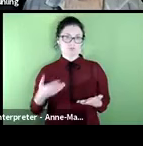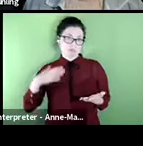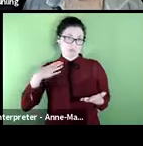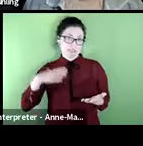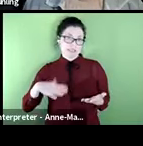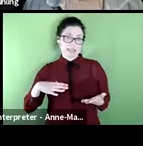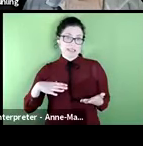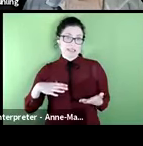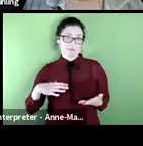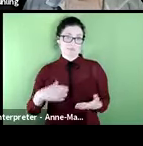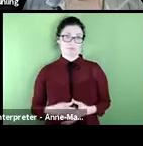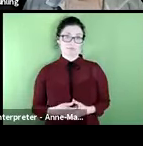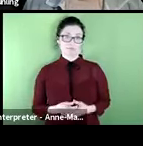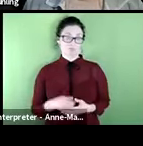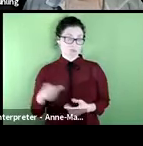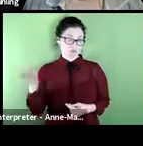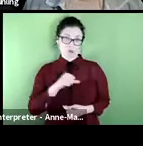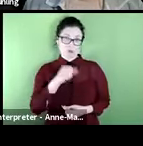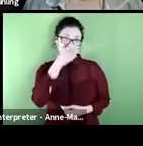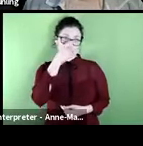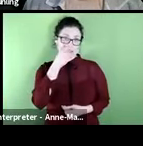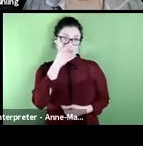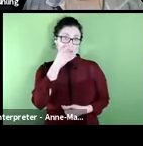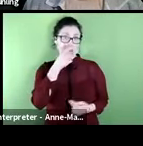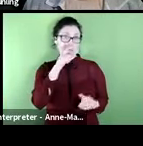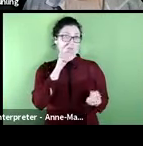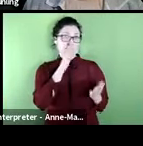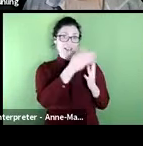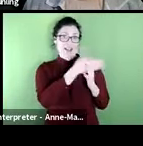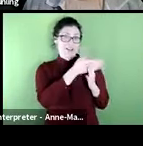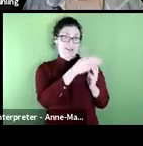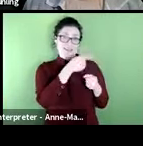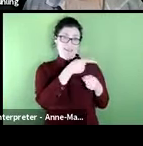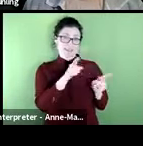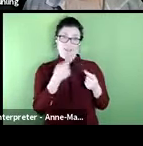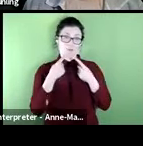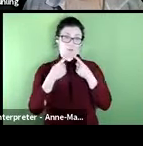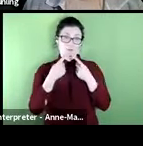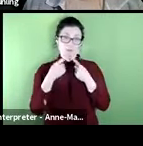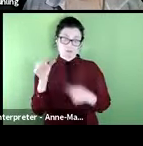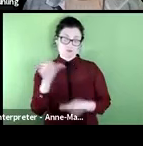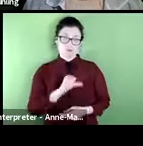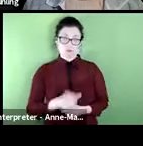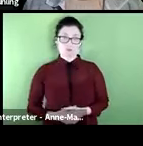We should be able to have access to that.